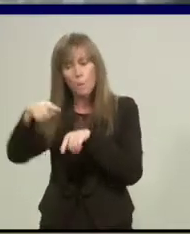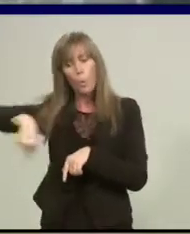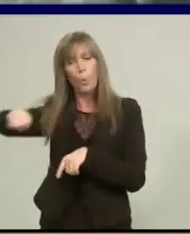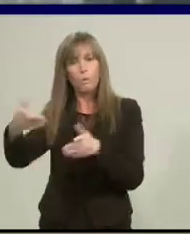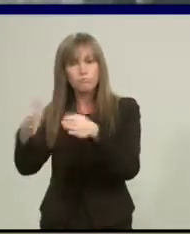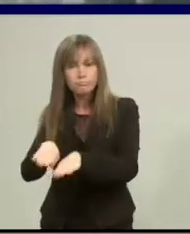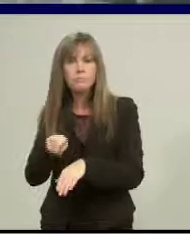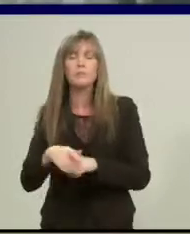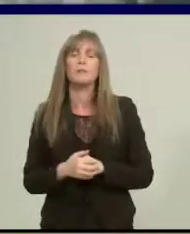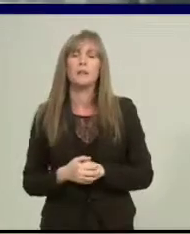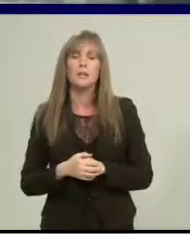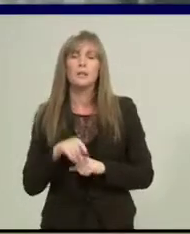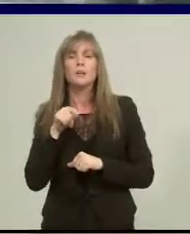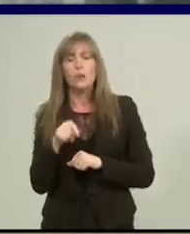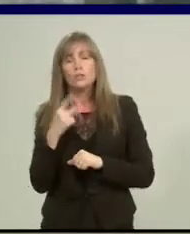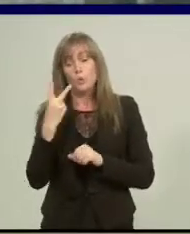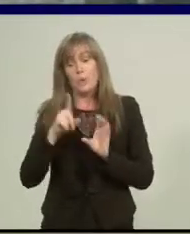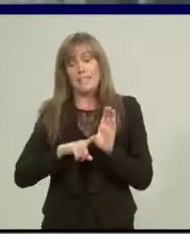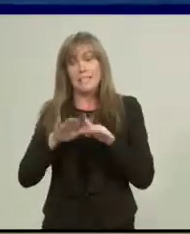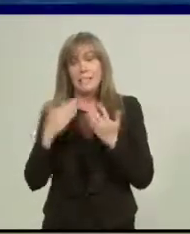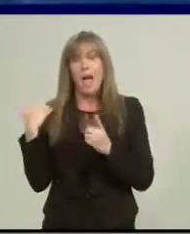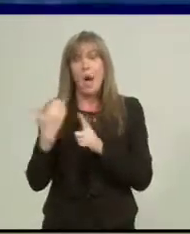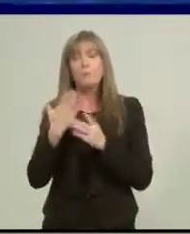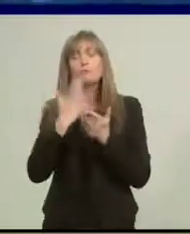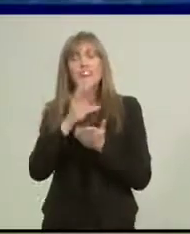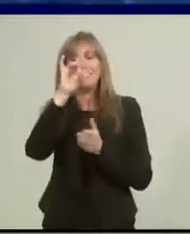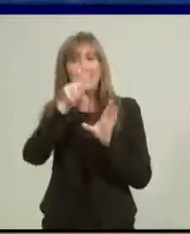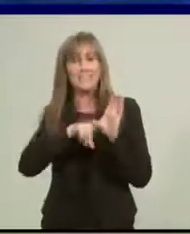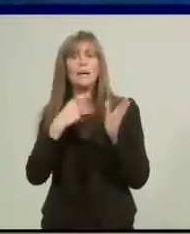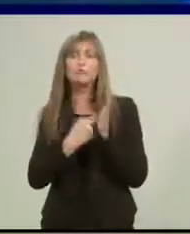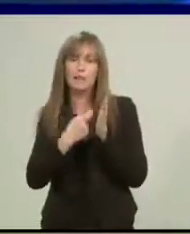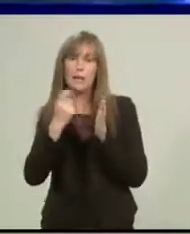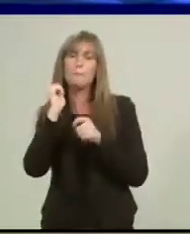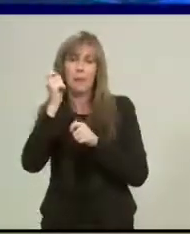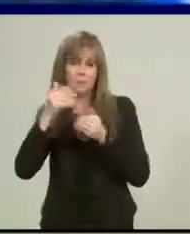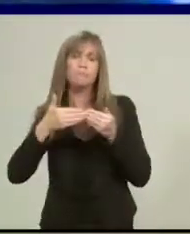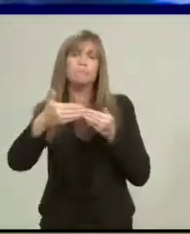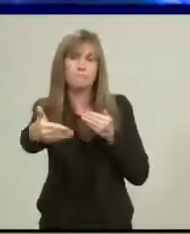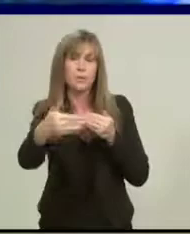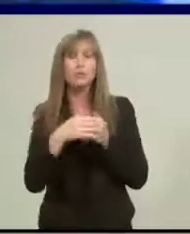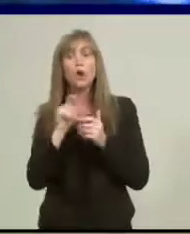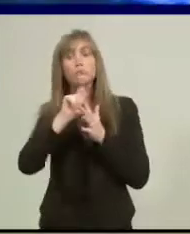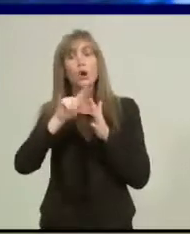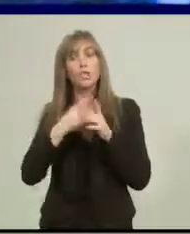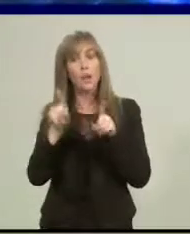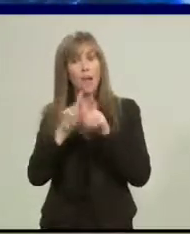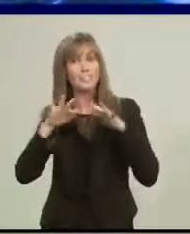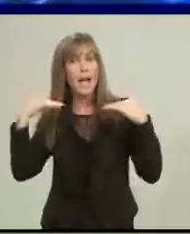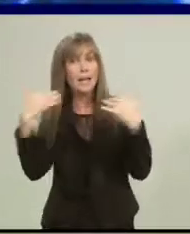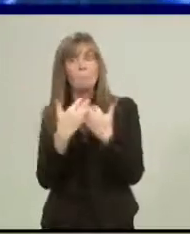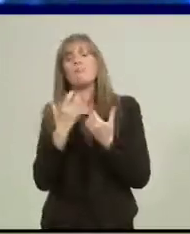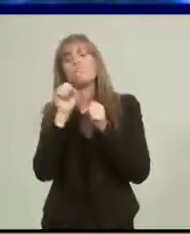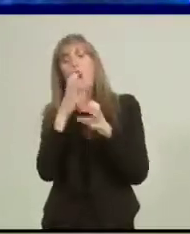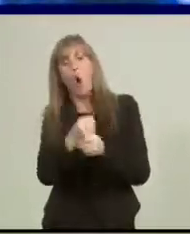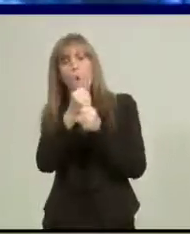2 years into what has been described as a 10-year rebuild. Projects like the major stadium may be pushed back for at least another 5